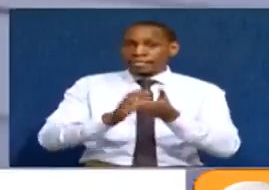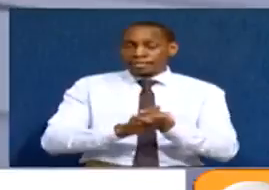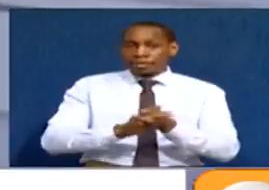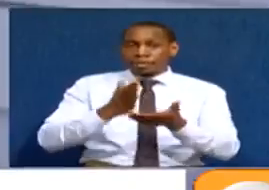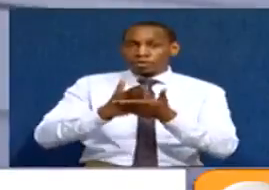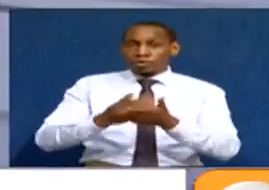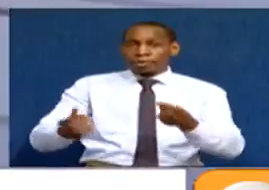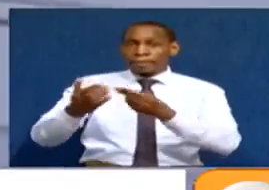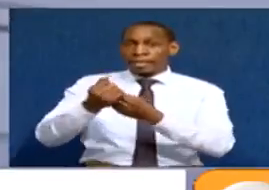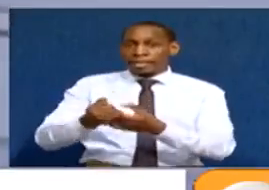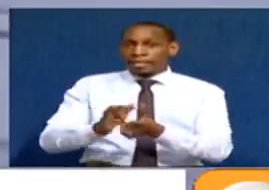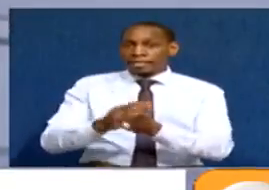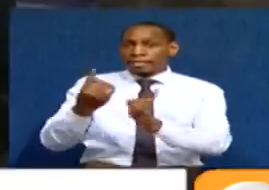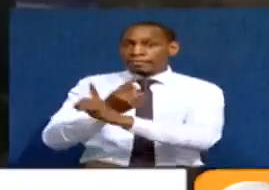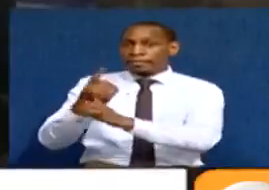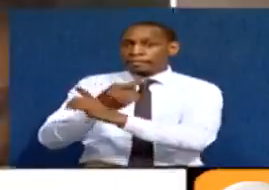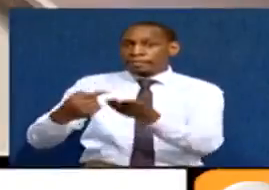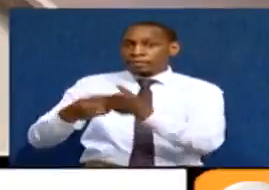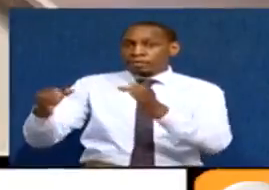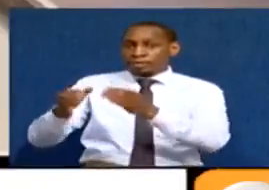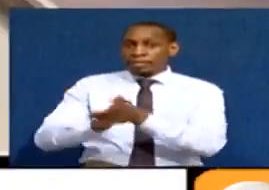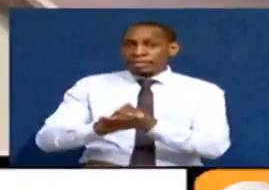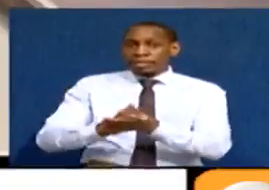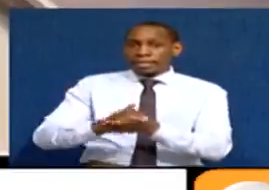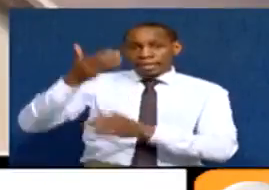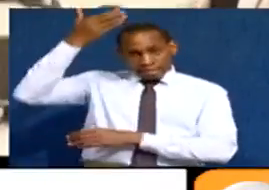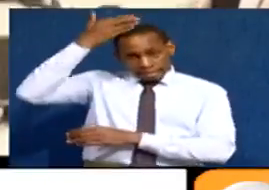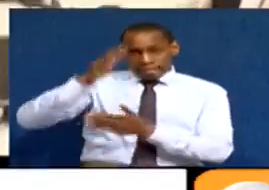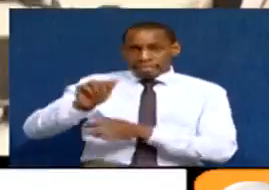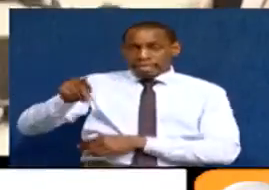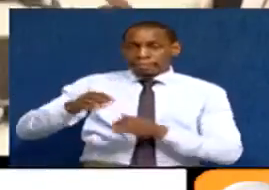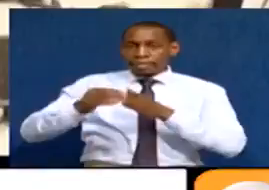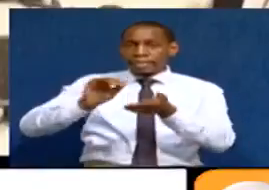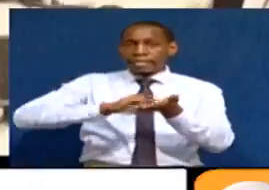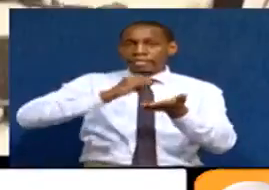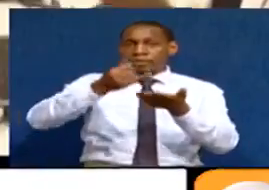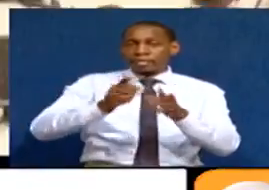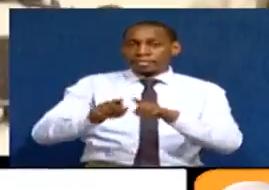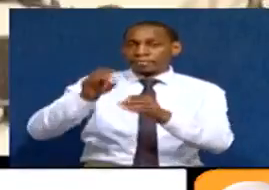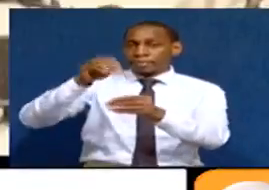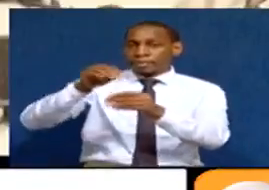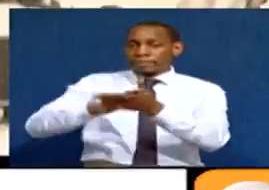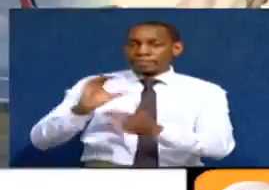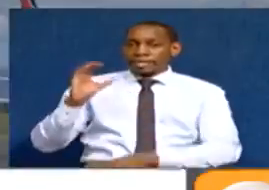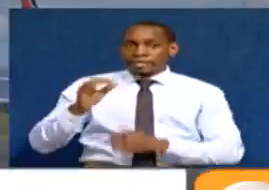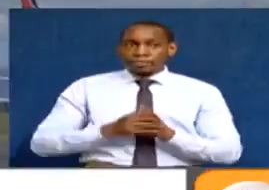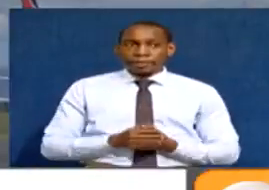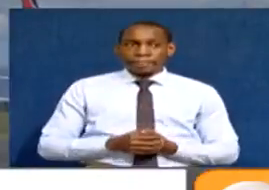had saw them partner with a number of fintechs and taxi-hailing applications to drive insurance and investments to